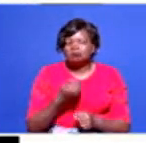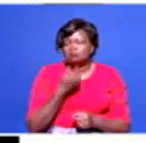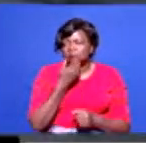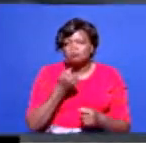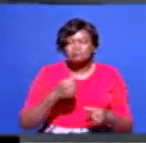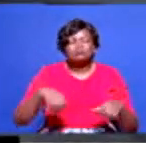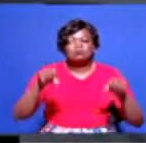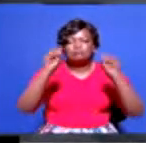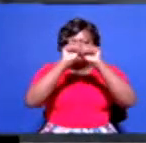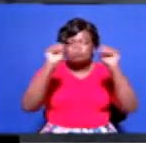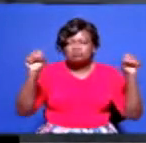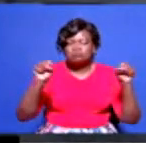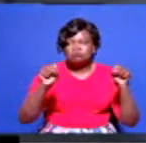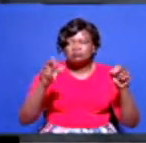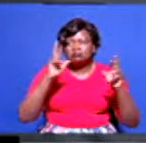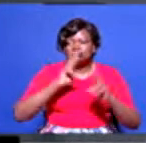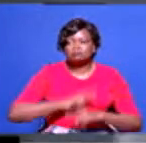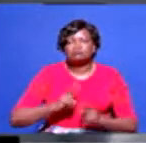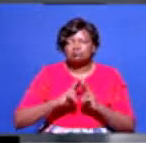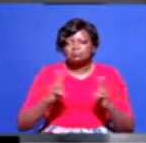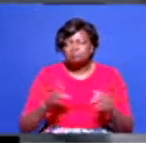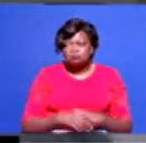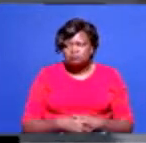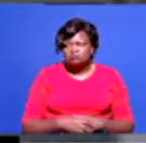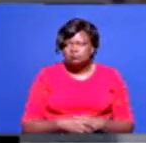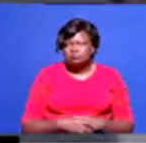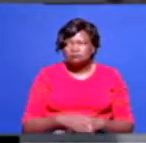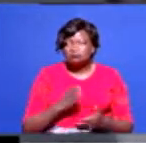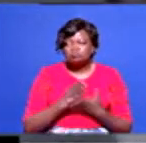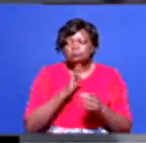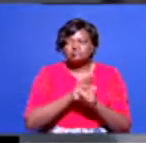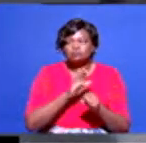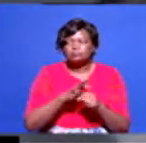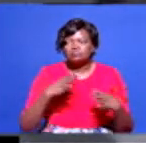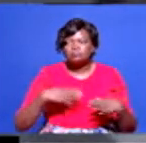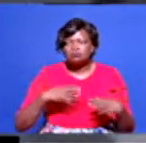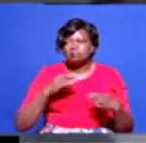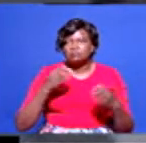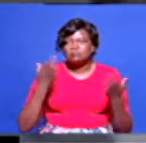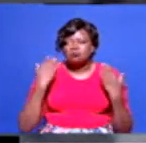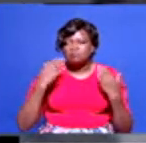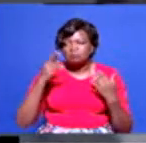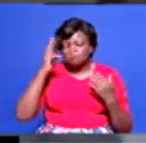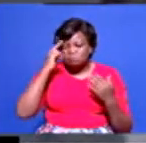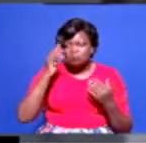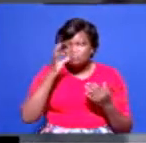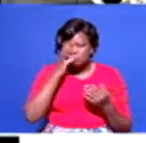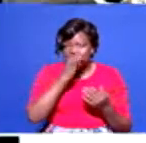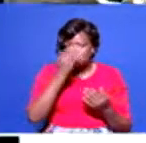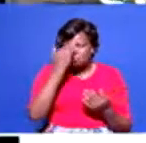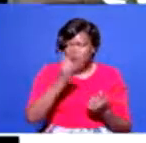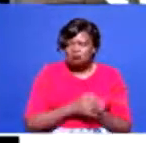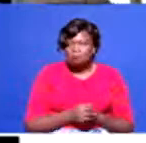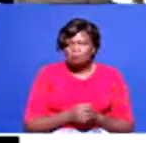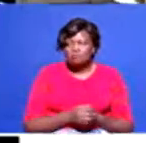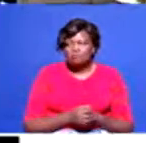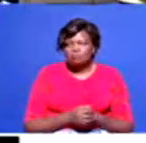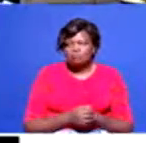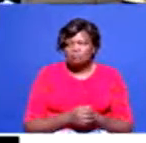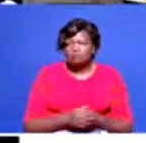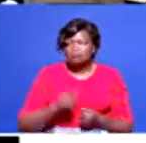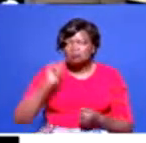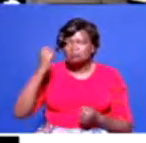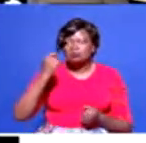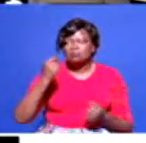R.I.P. Indeed, most people will forever remember him for his candor. Kenyans